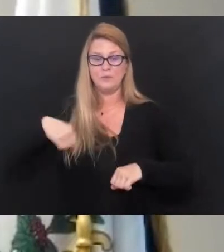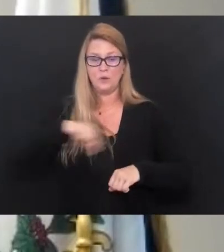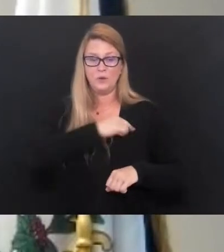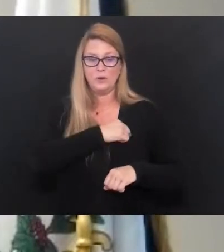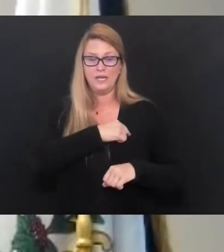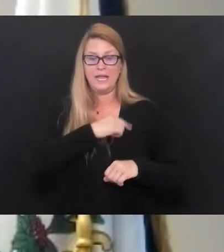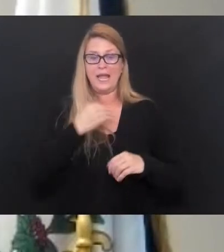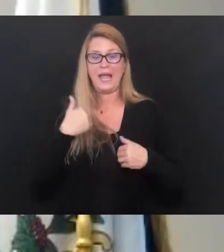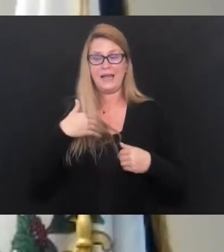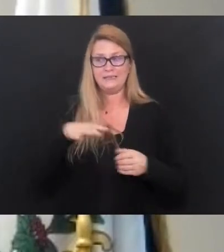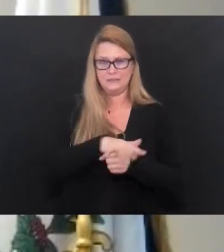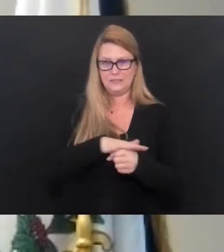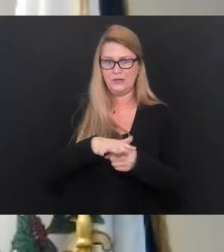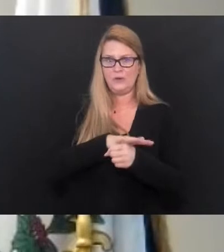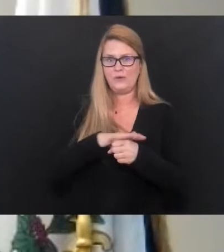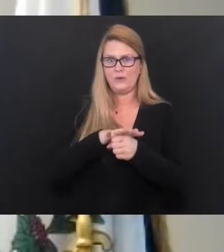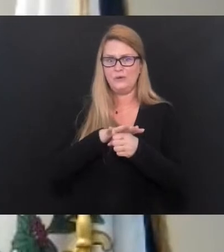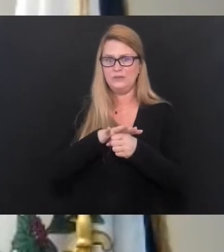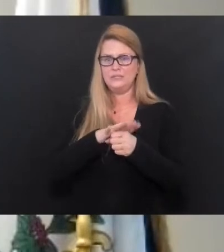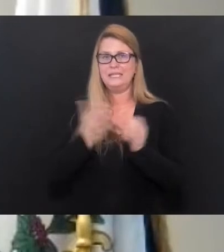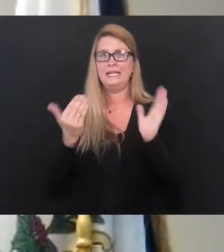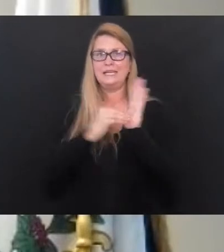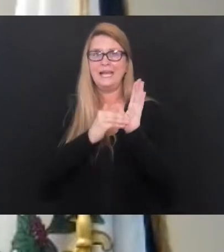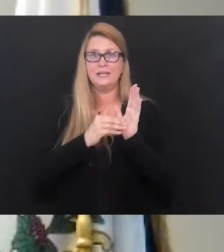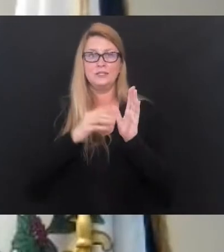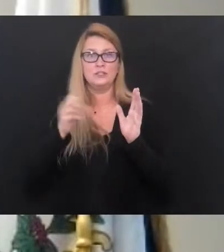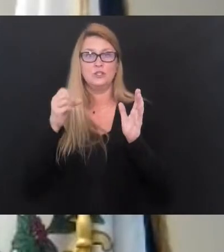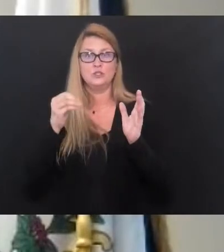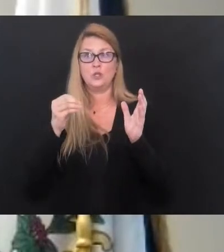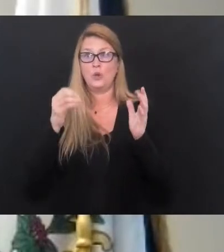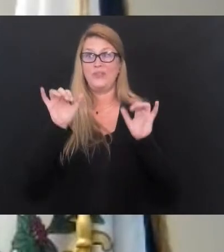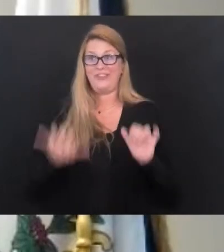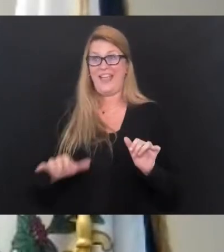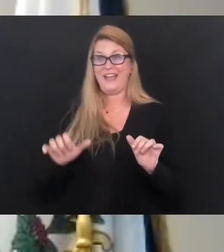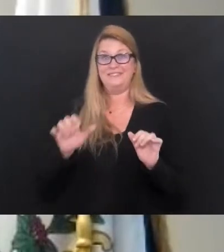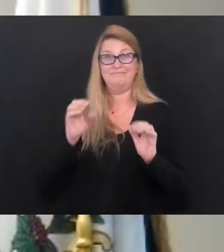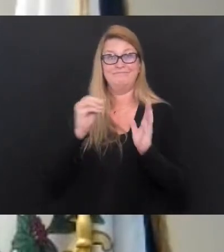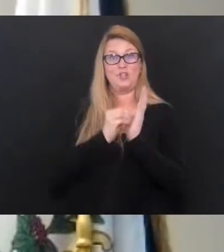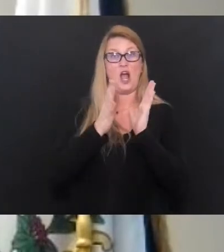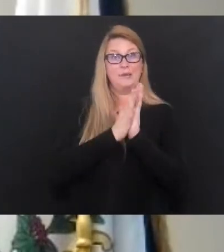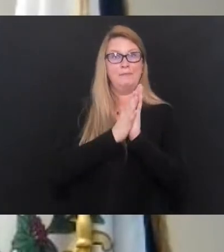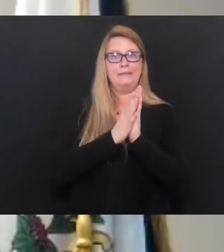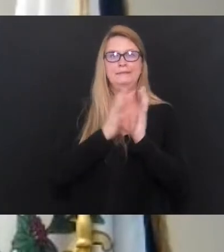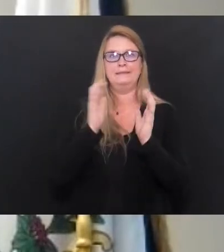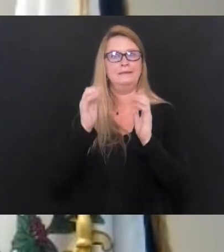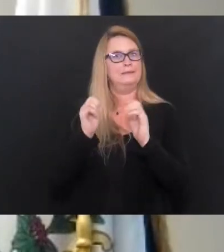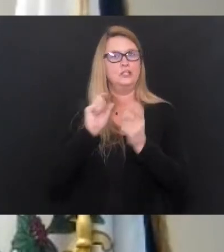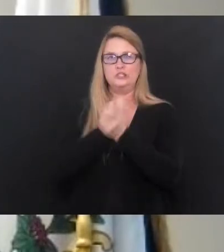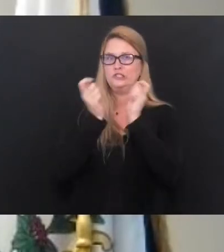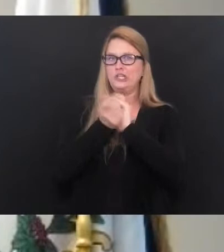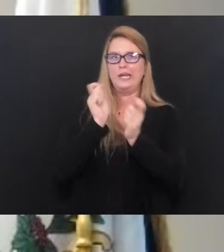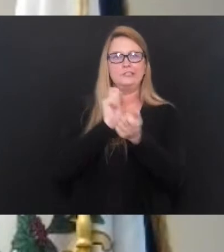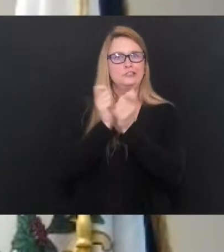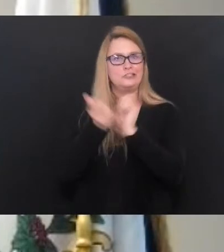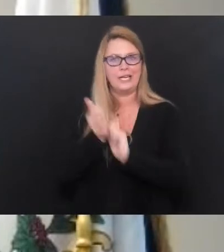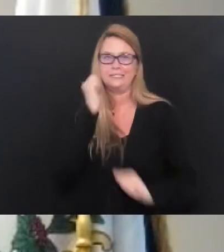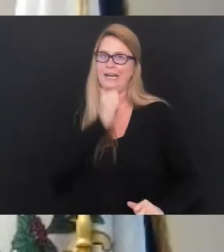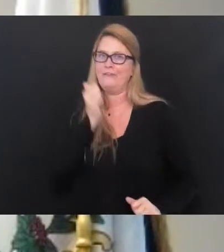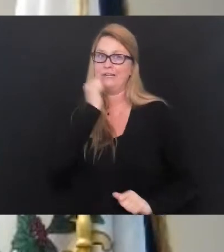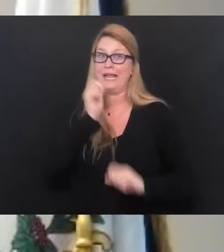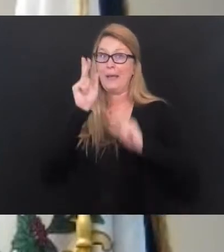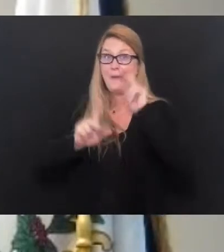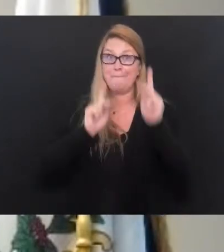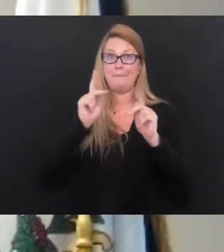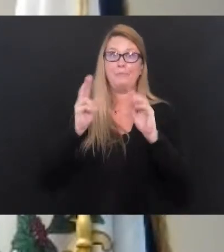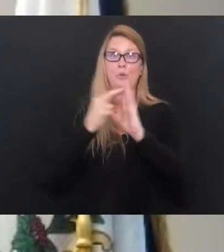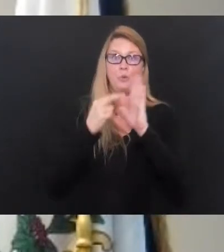little below 4,000. So again, this is a living document from the standpoint of people continuously registering in the system. We're